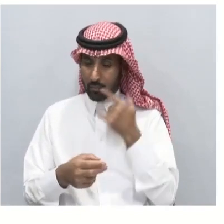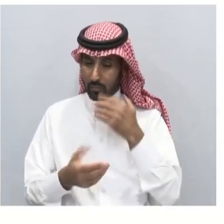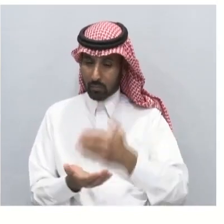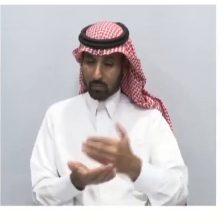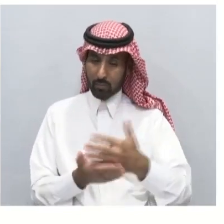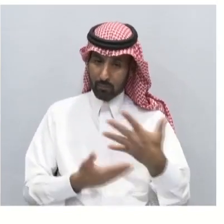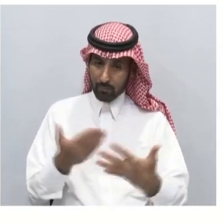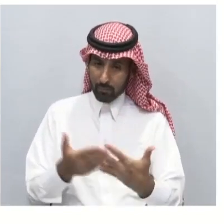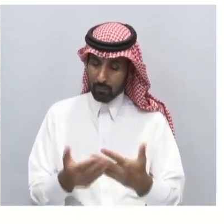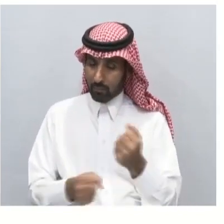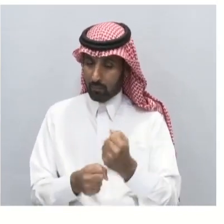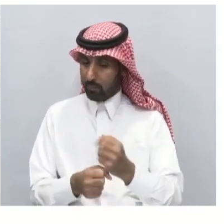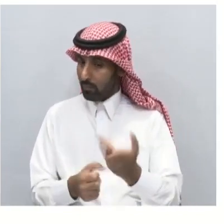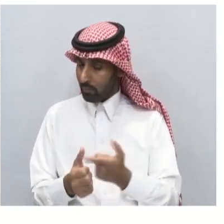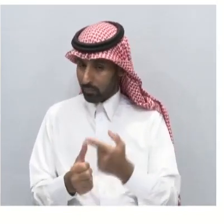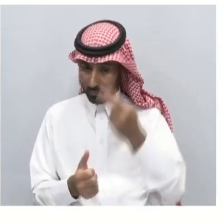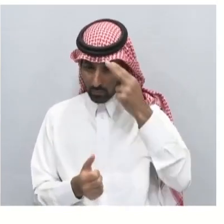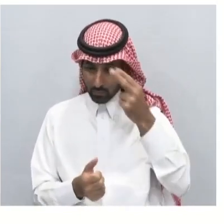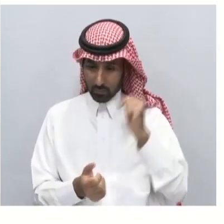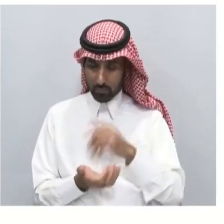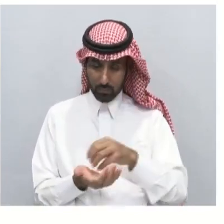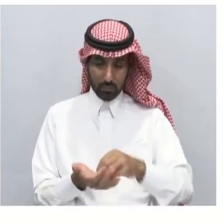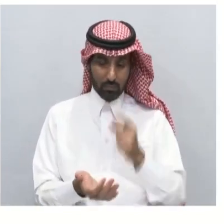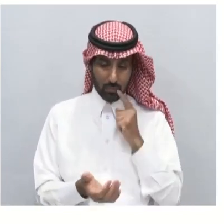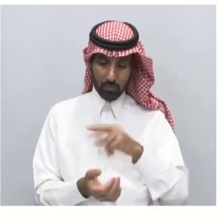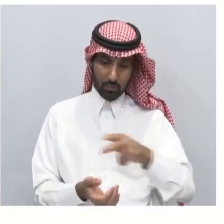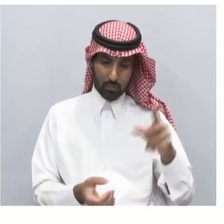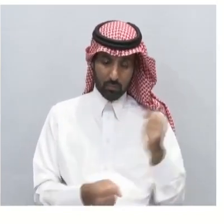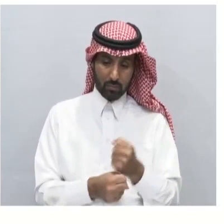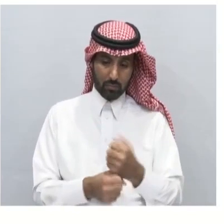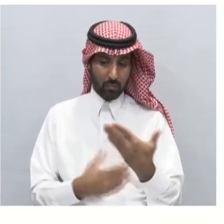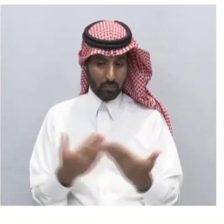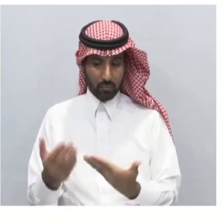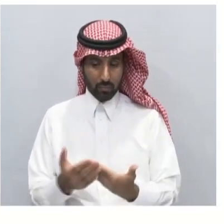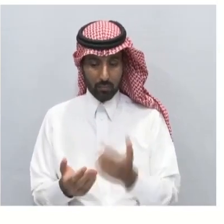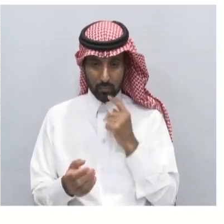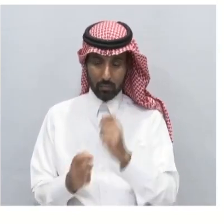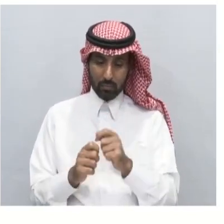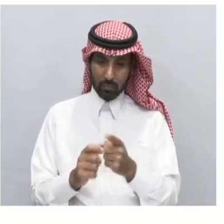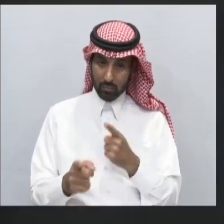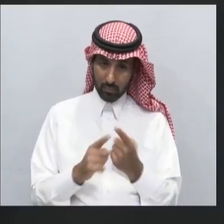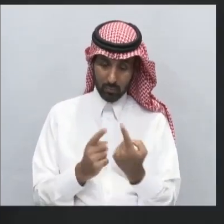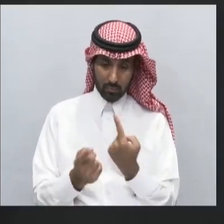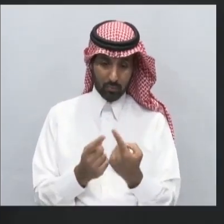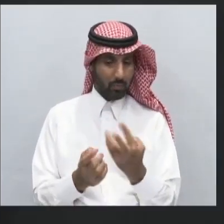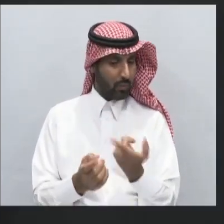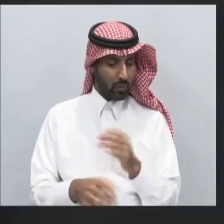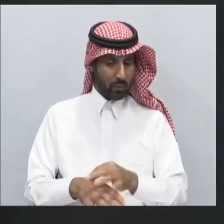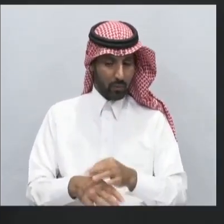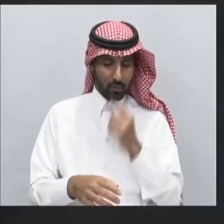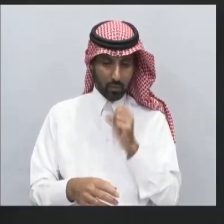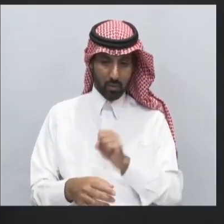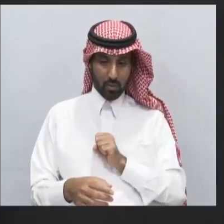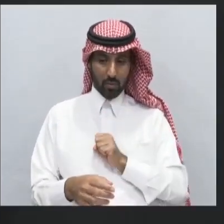following situations in your country. We have different situations. Discuss how people in